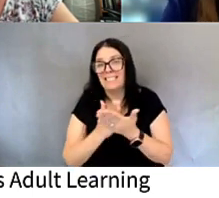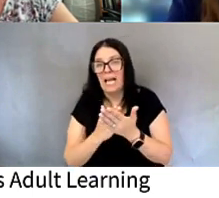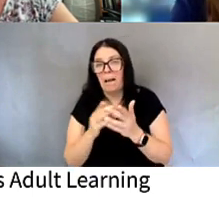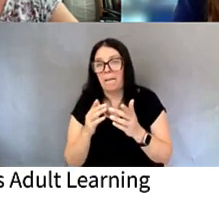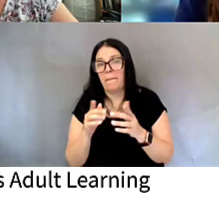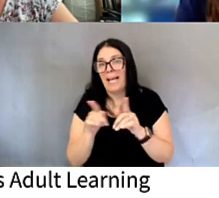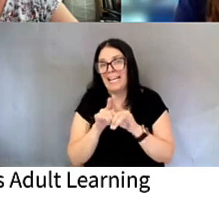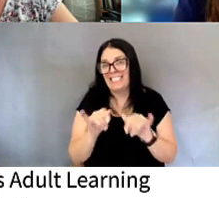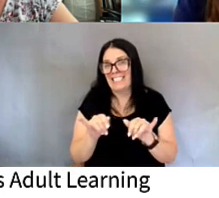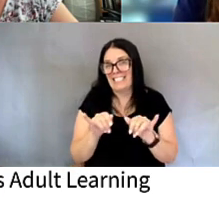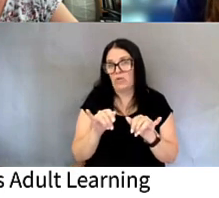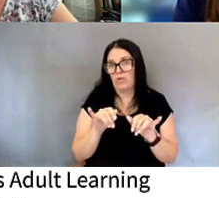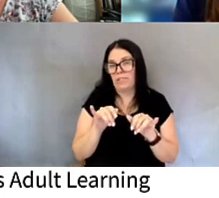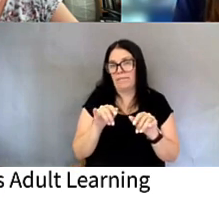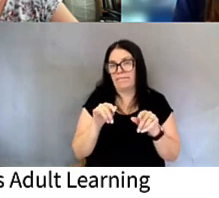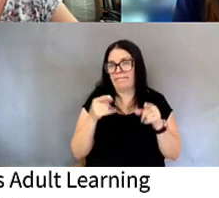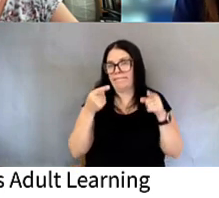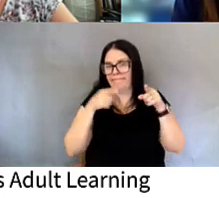slide, please.